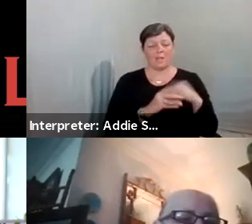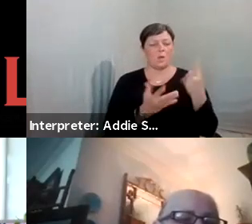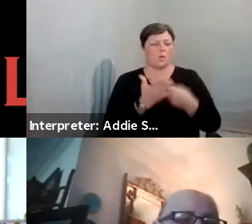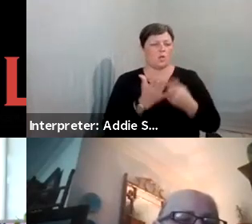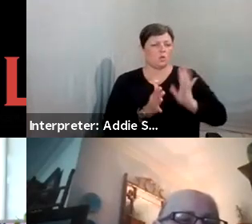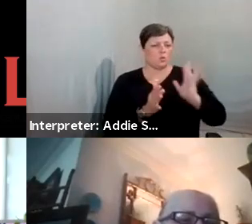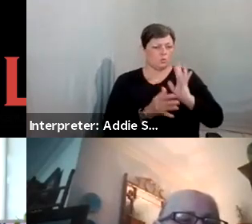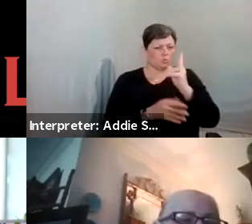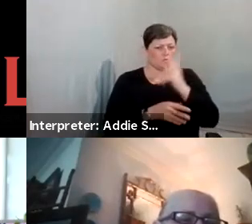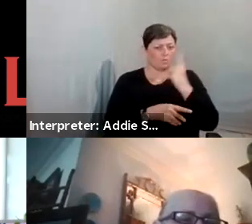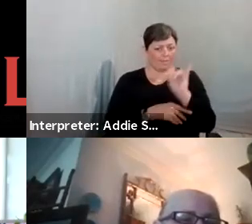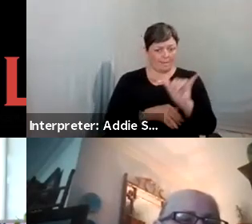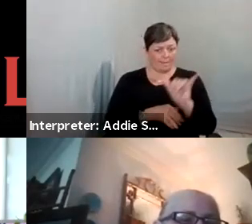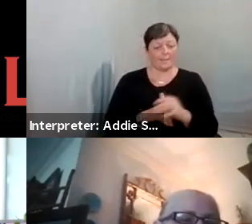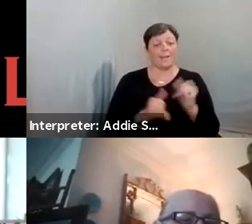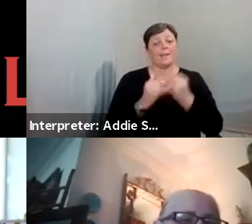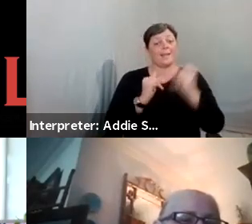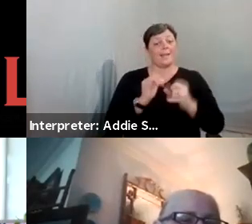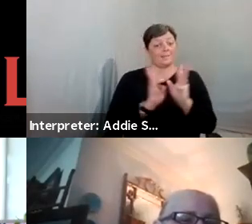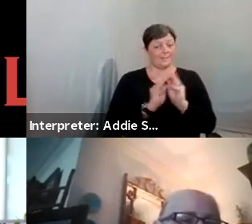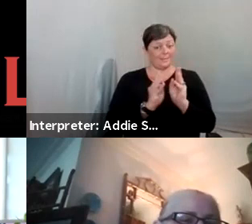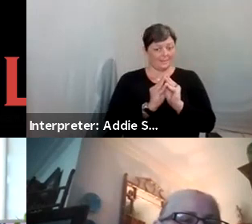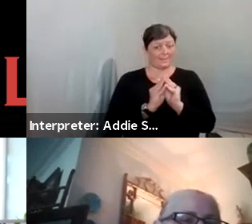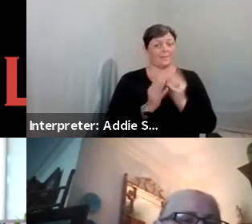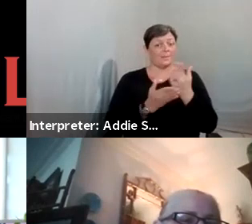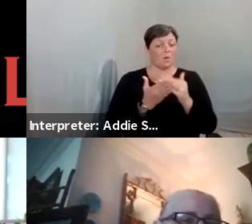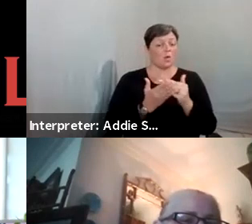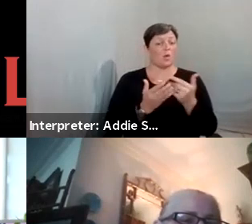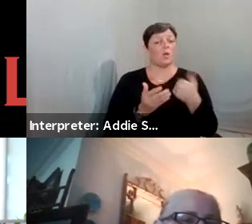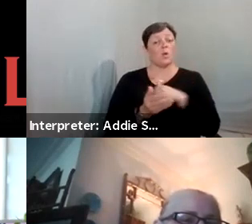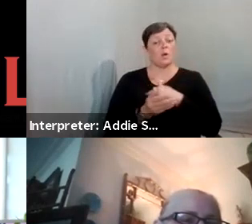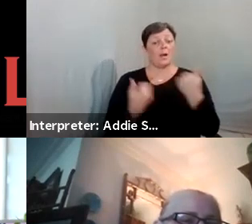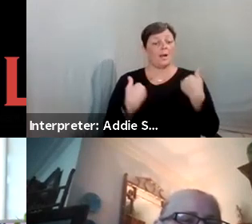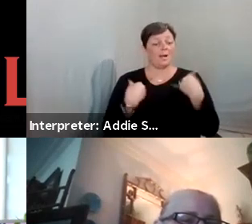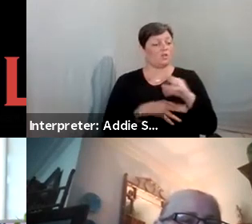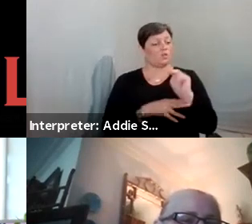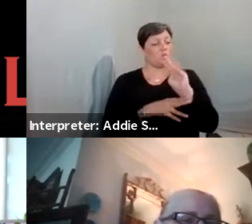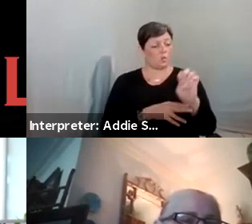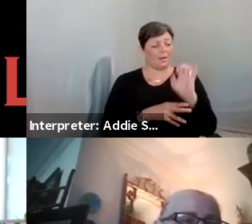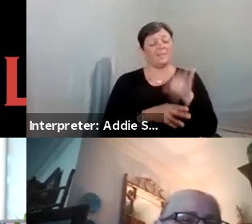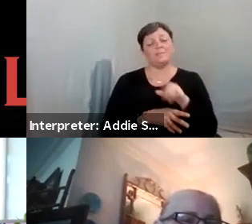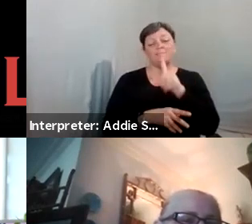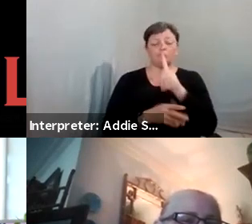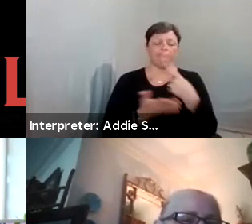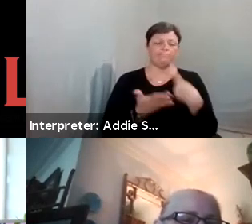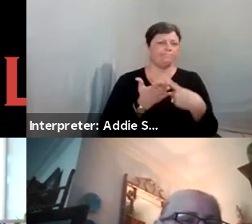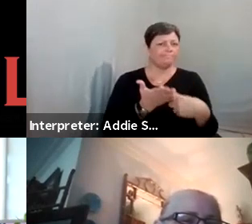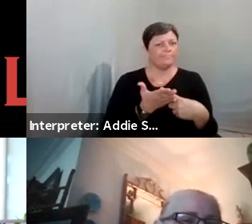like. And then the last series we did, or last part of the series we did in June, and that was to really